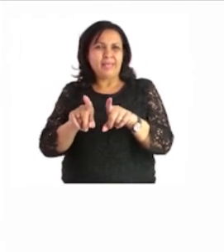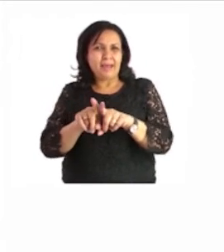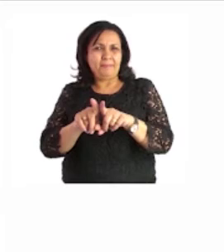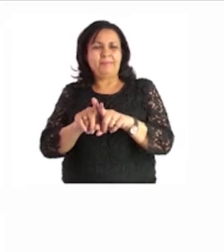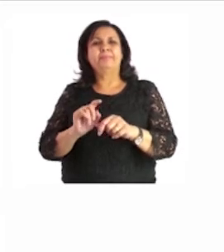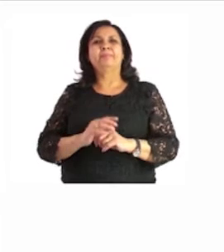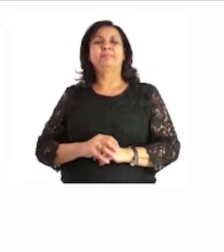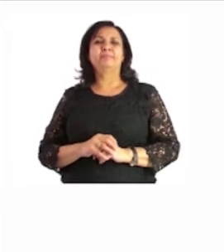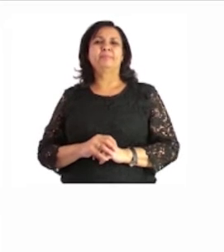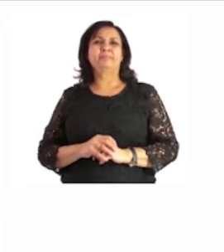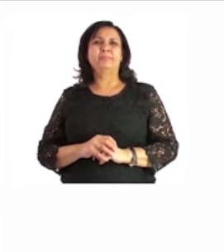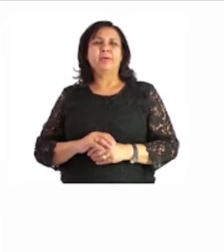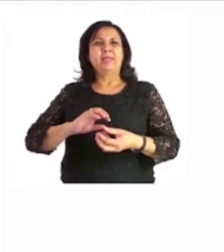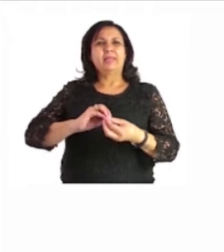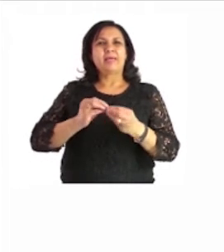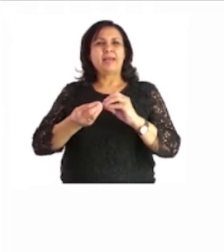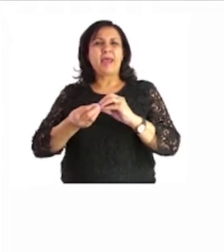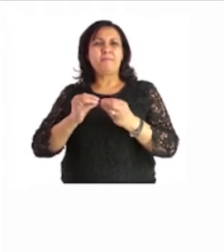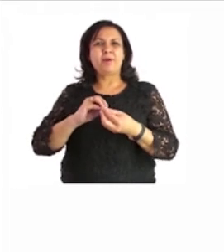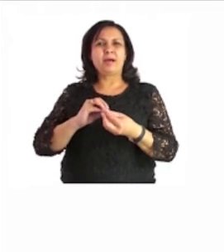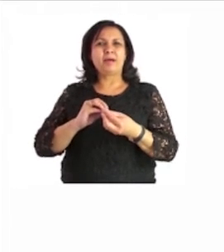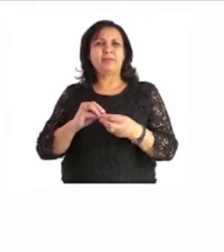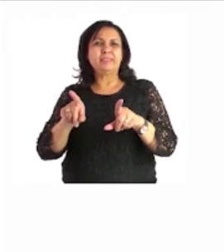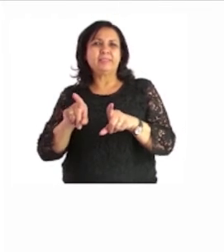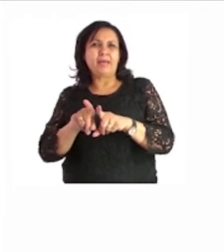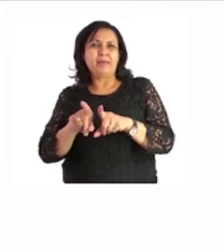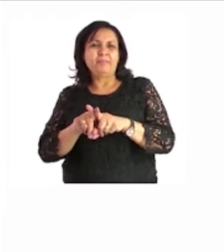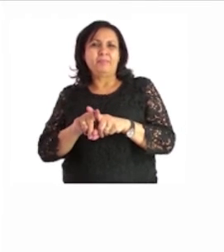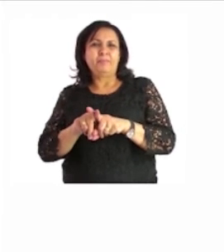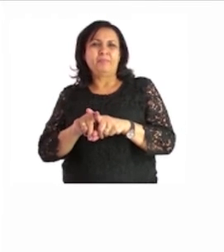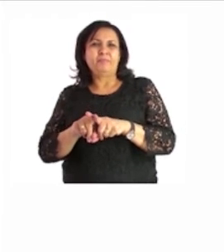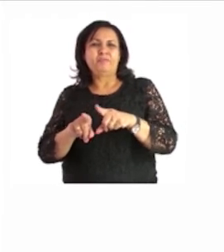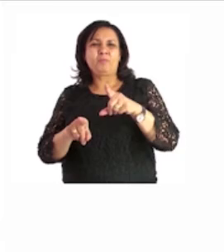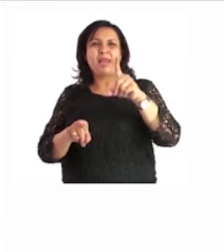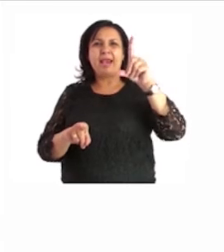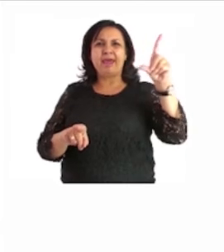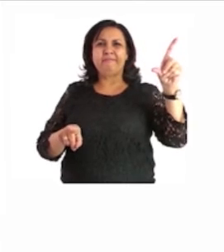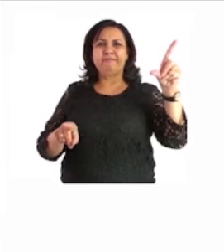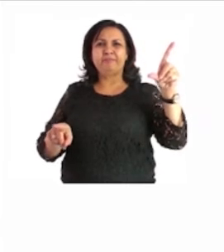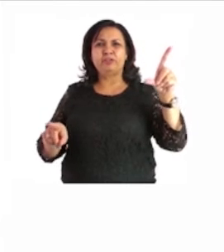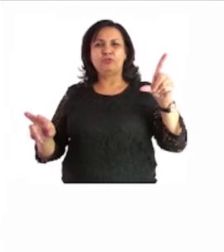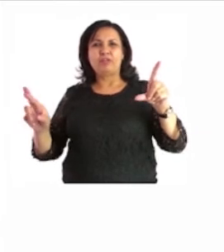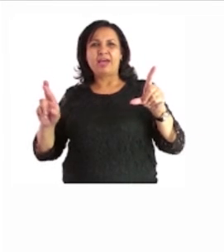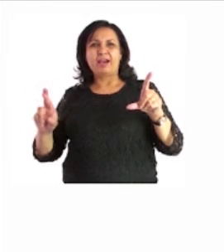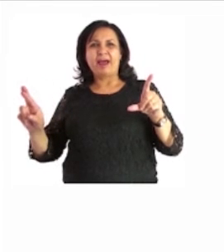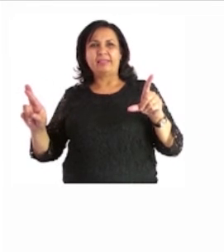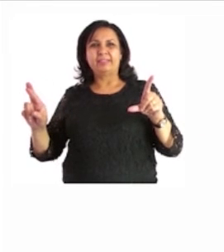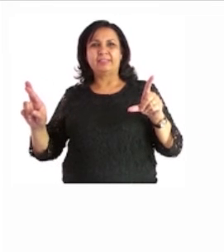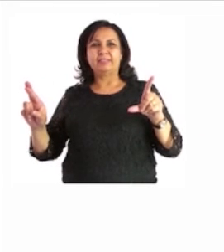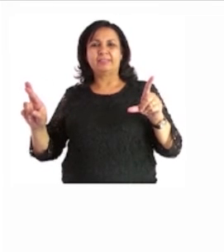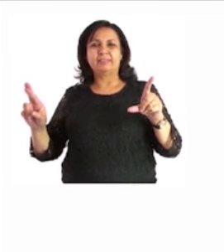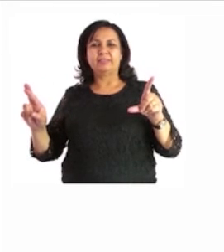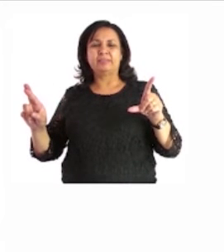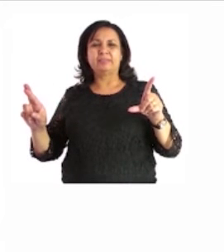Yes, the number which is the same at the right hand